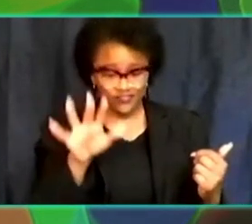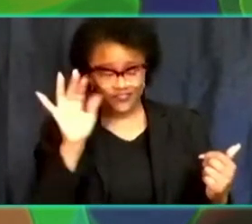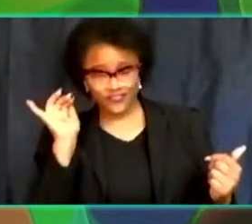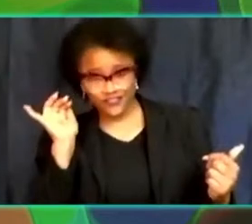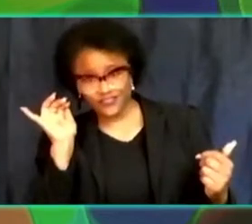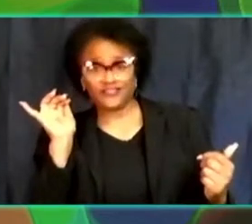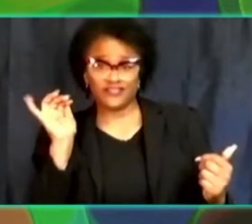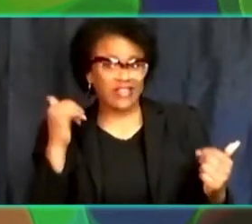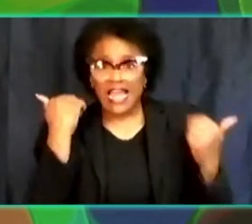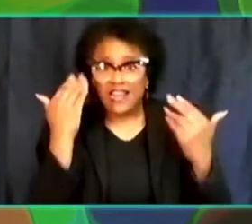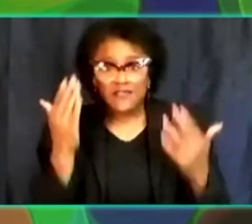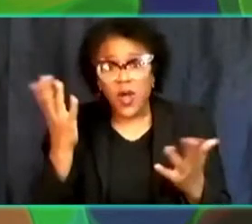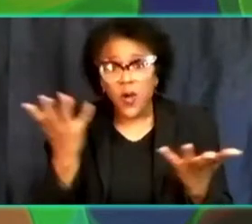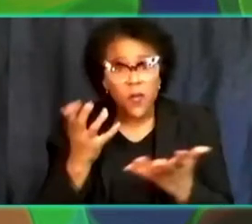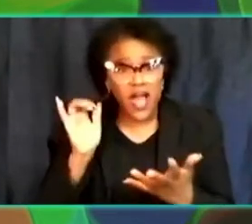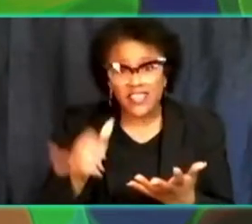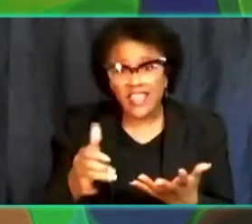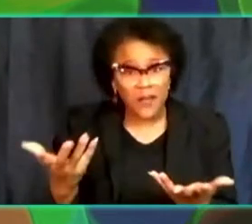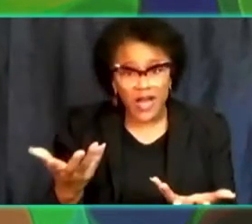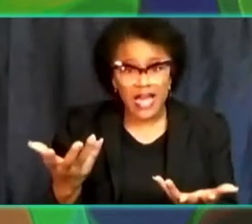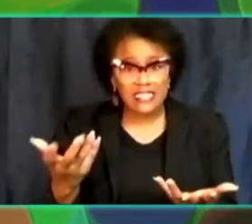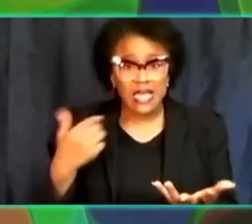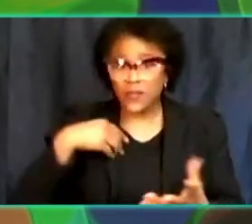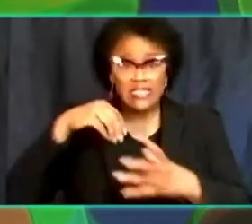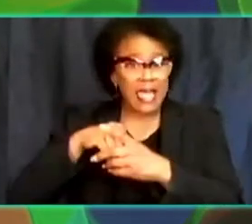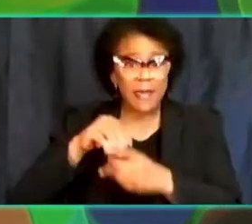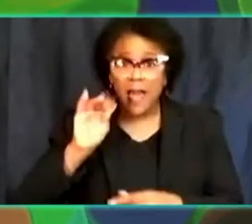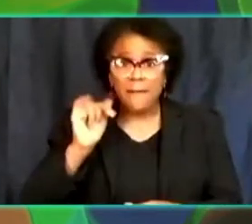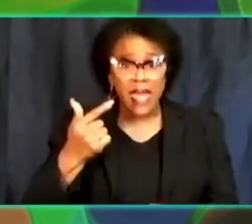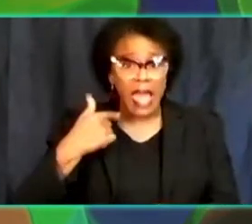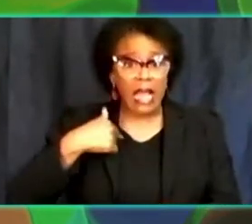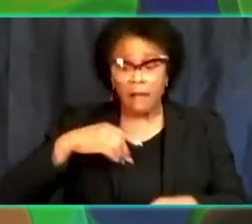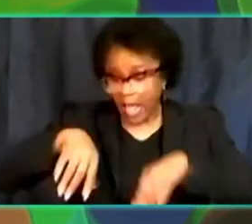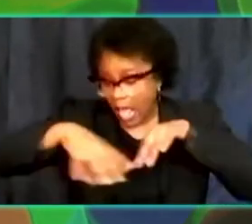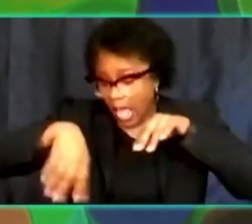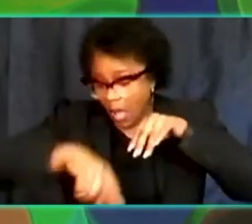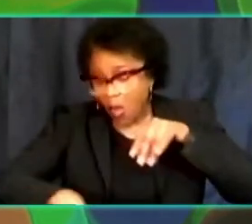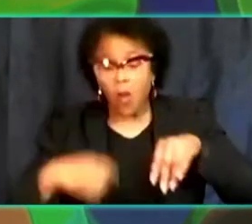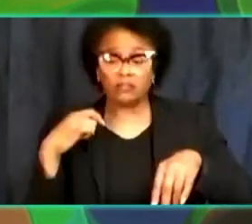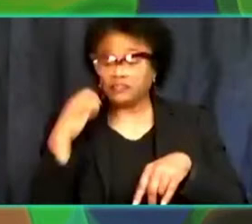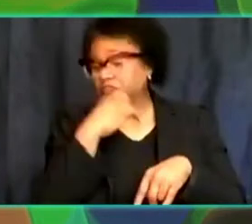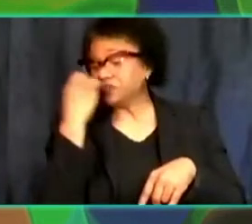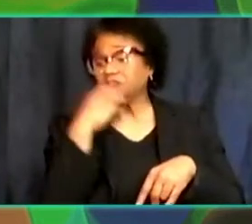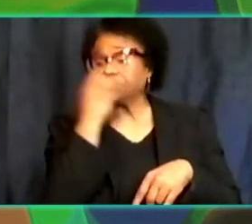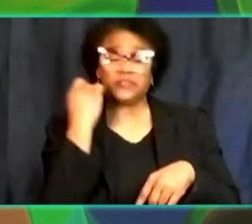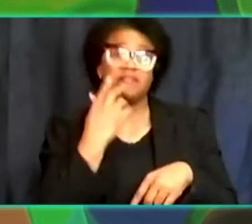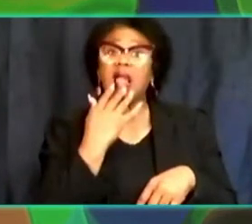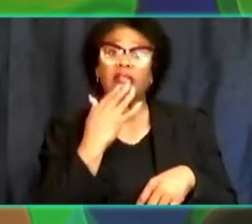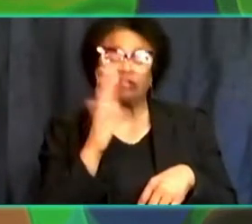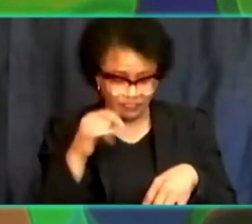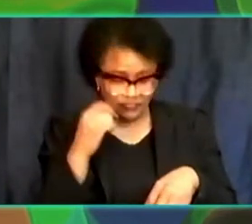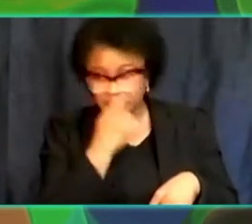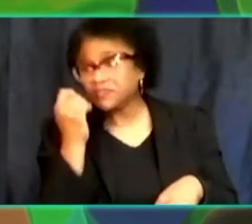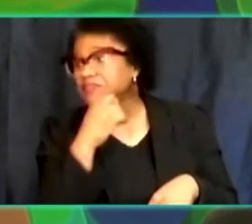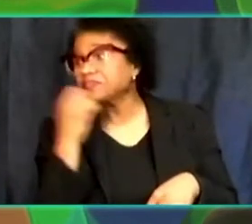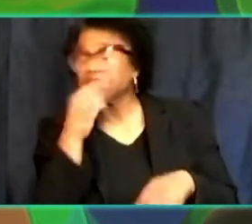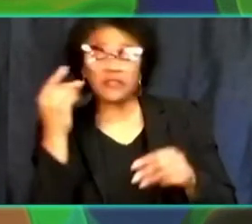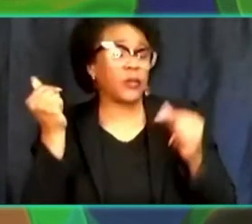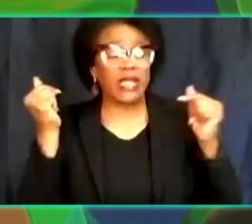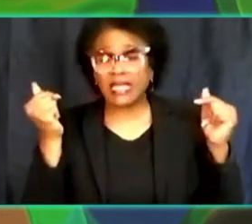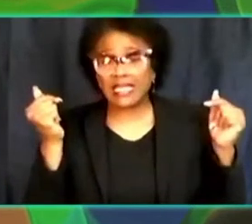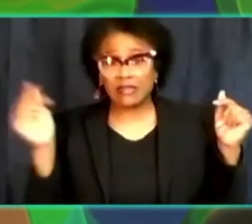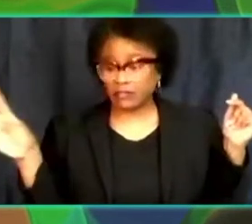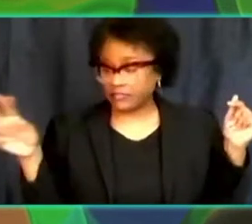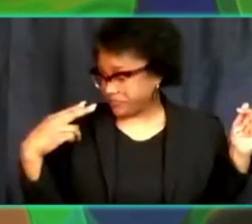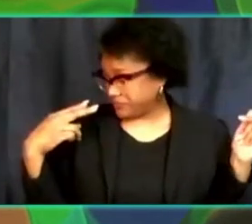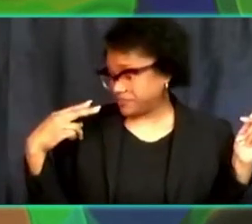know what it was. Oh, okay. I was in my bag and I just picked one out and I was like, yes, it's a color. And I just put it on real quick. I was gonna